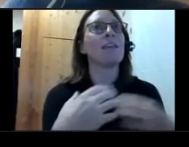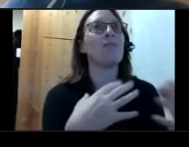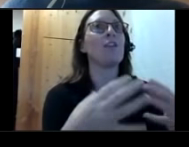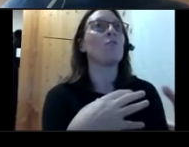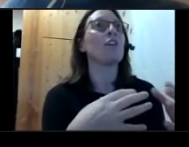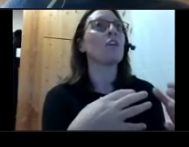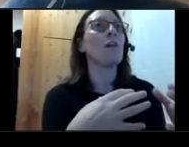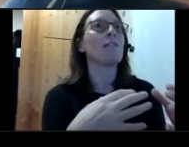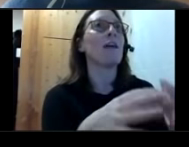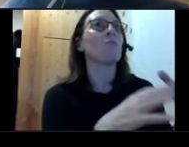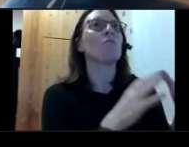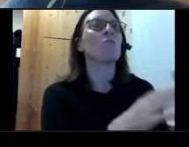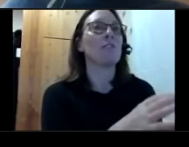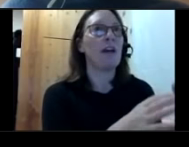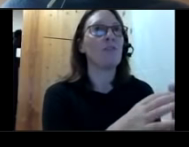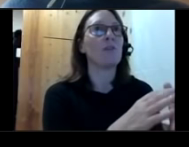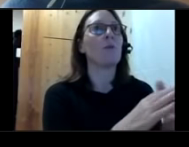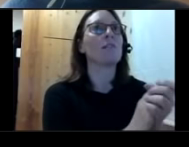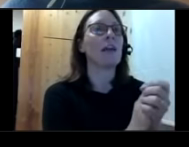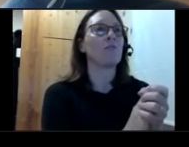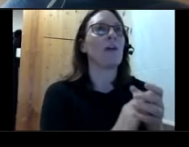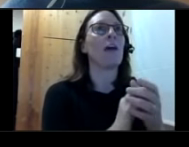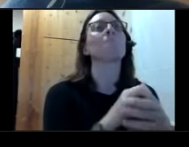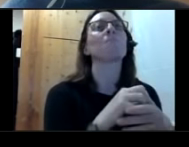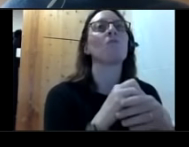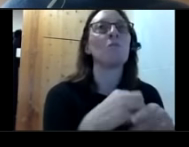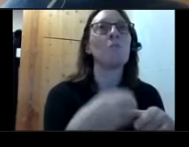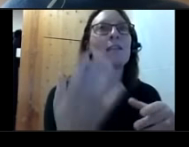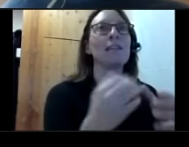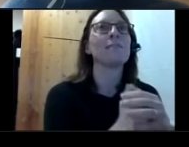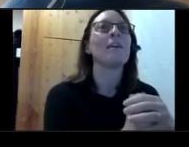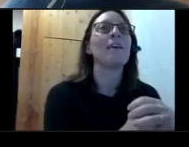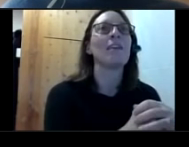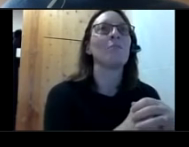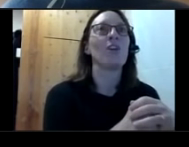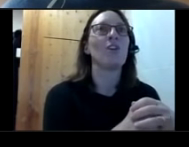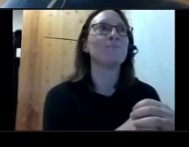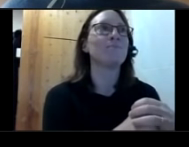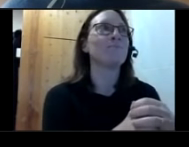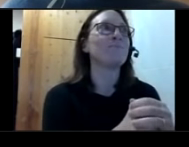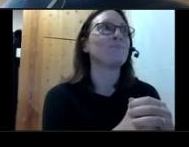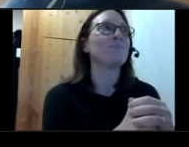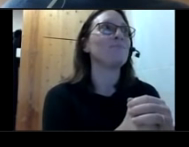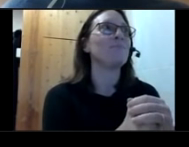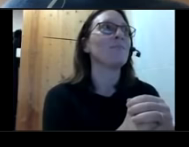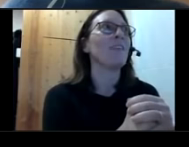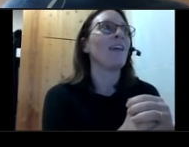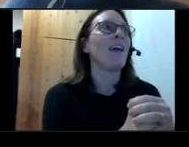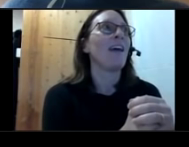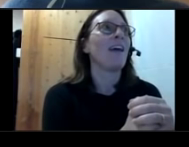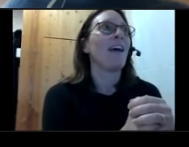Act. Even if you think you are exempt, you still have those Equality Act responsibilities. So moving on.